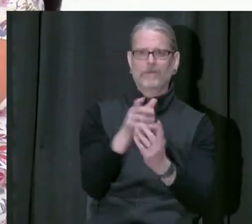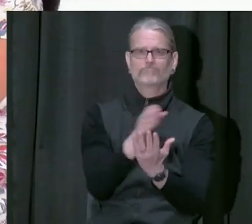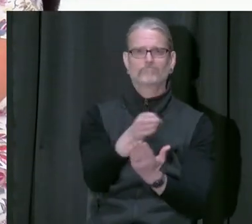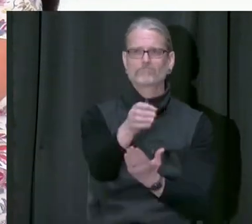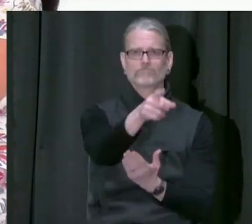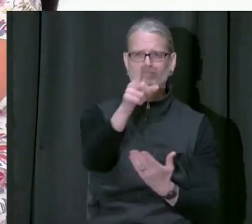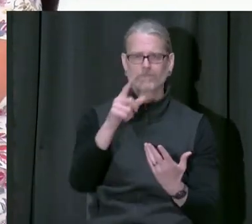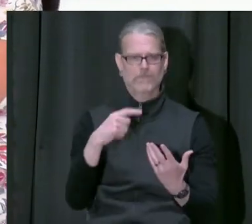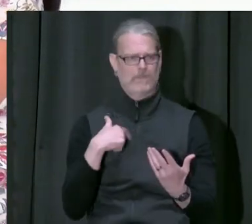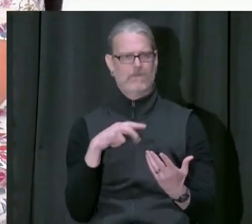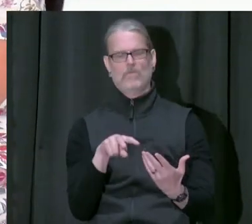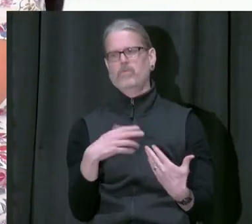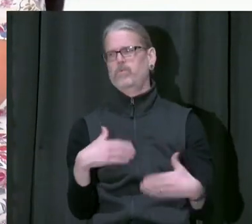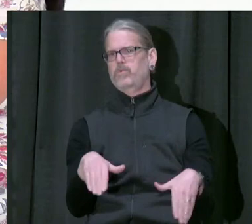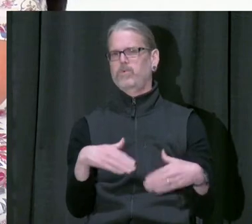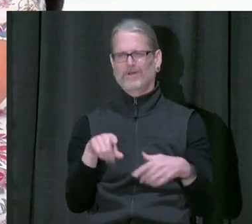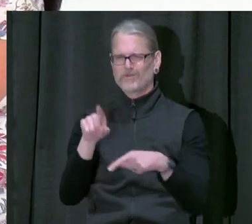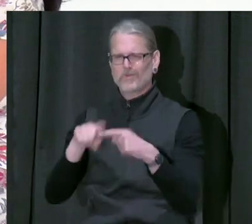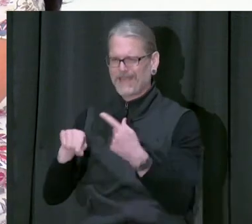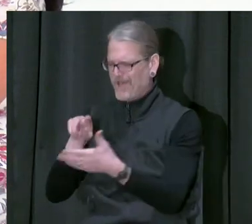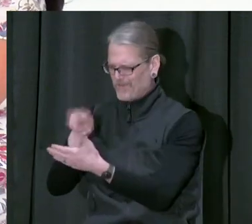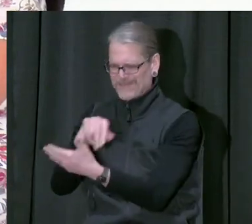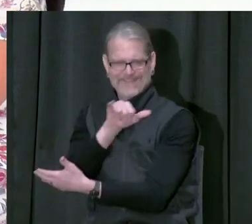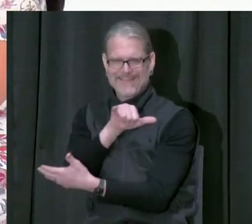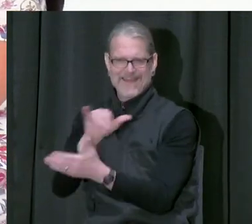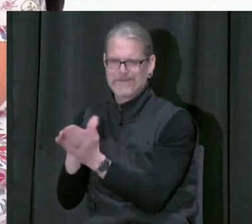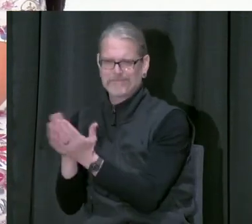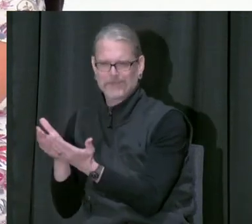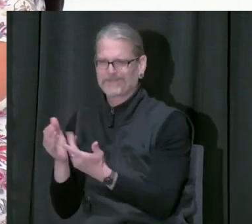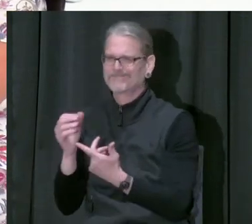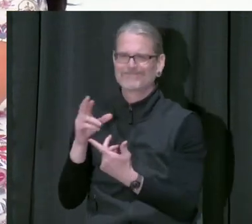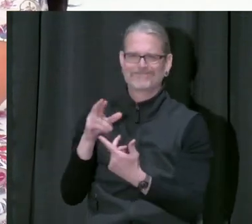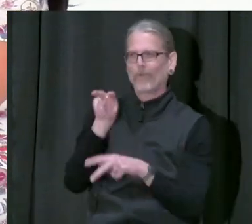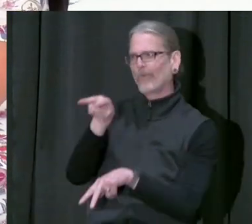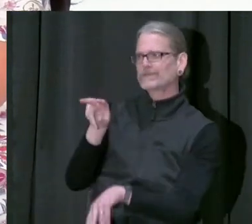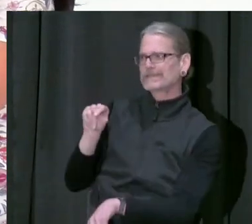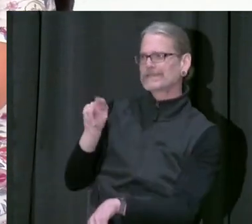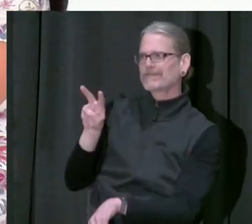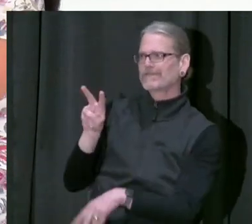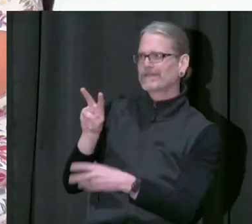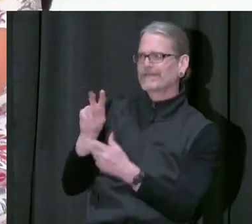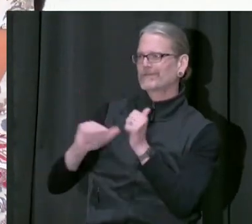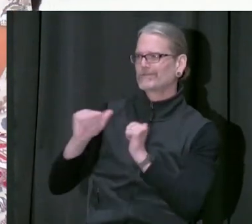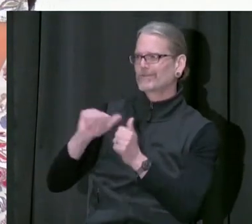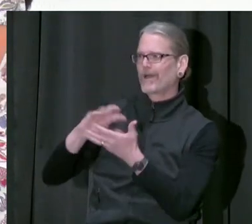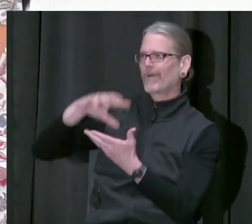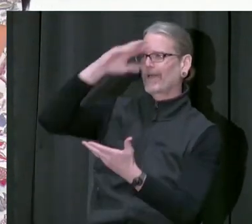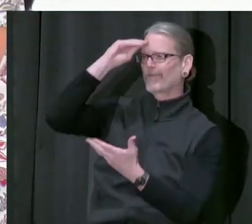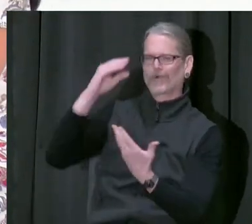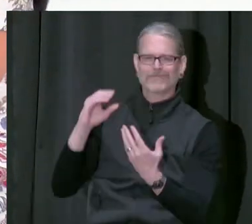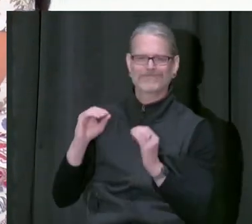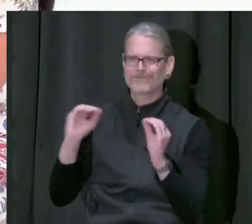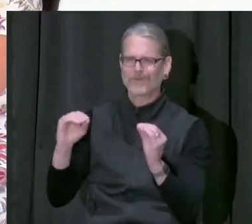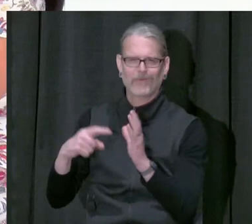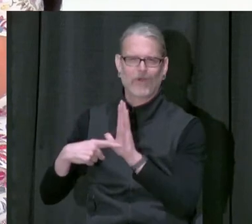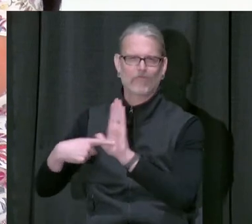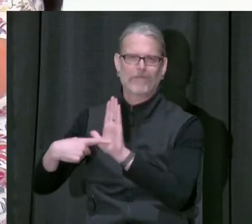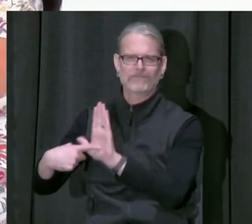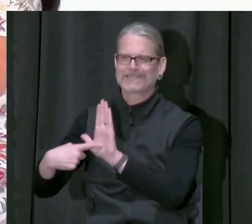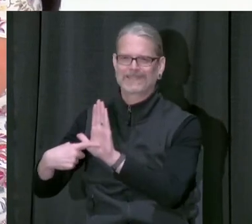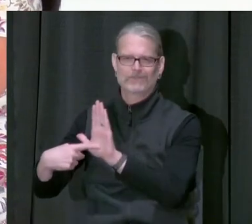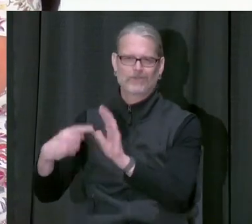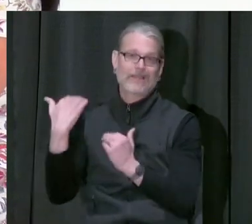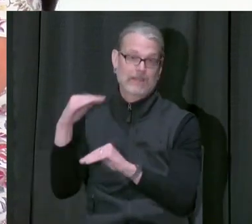learn about these things in a book, in a TV show, because there's no representation, or rather